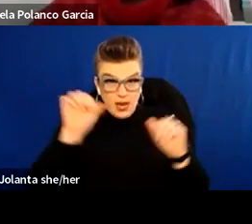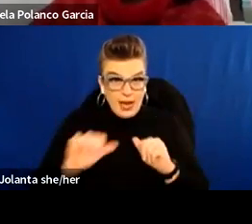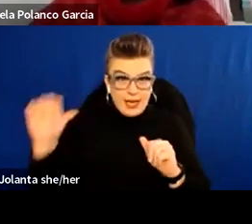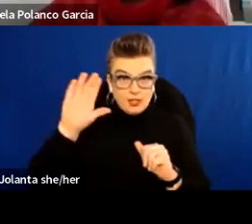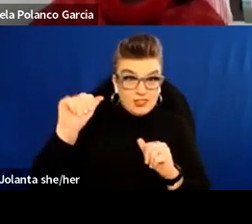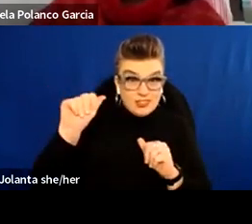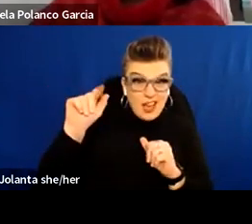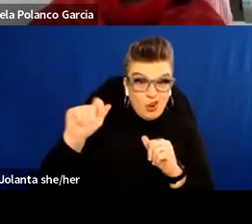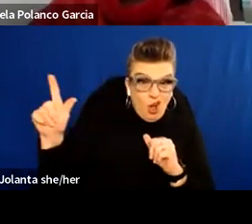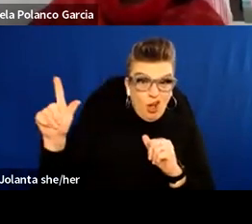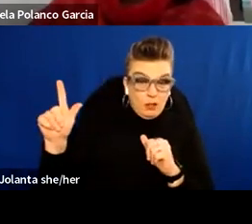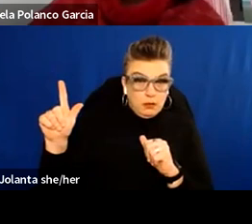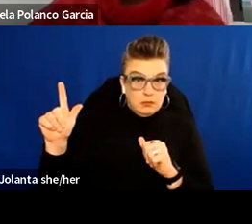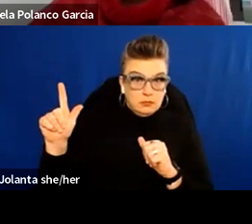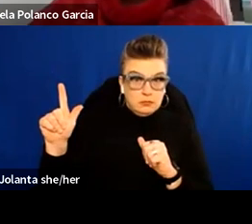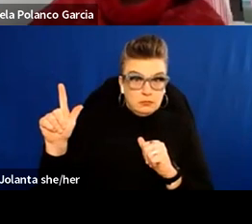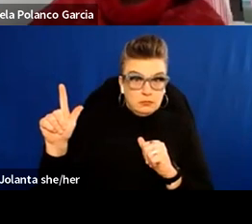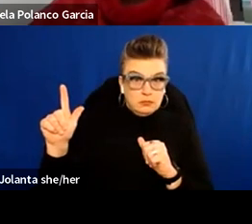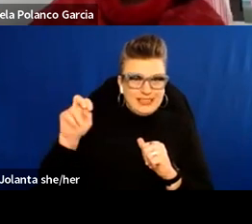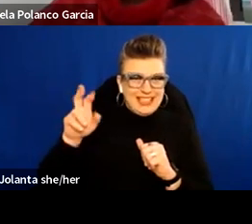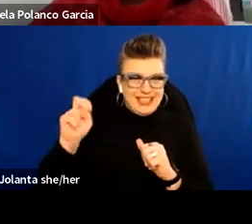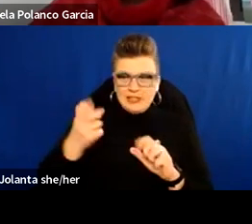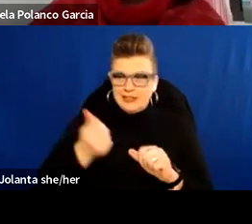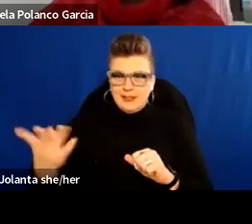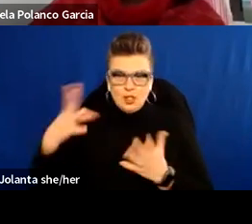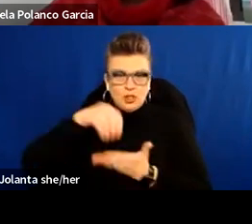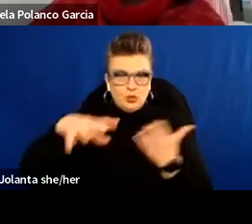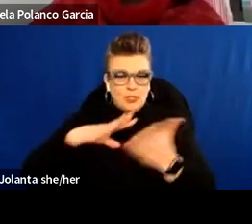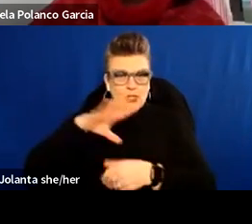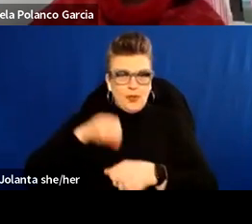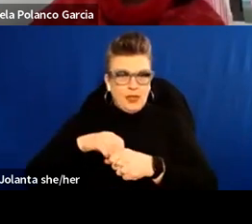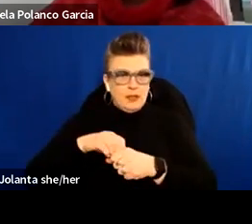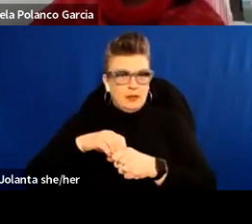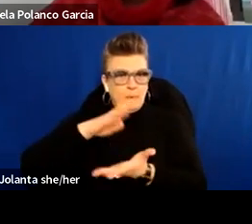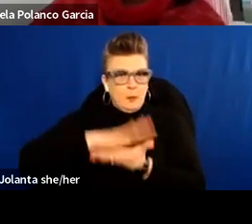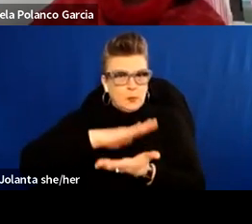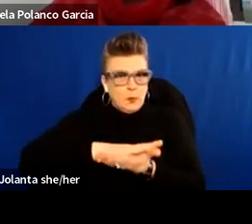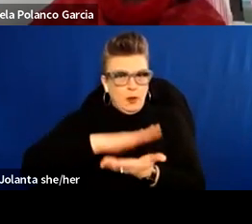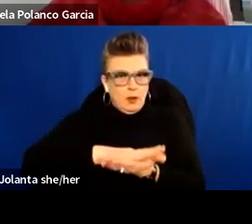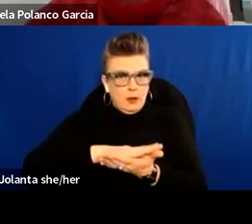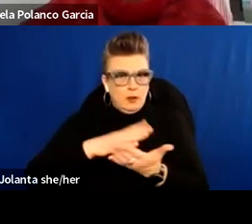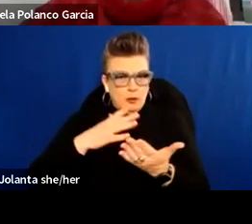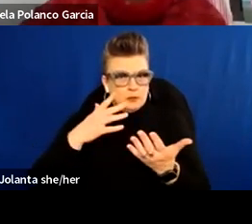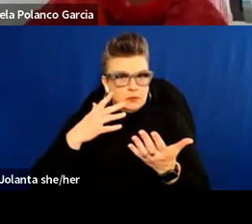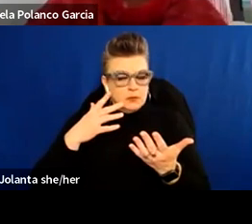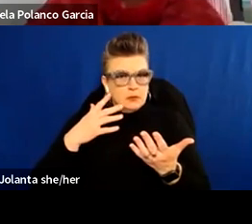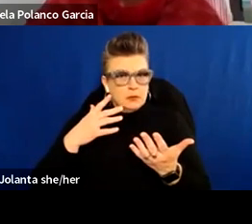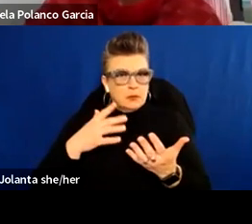of of of students within the the the the school the schools